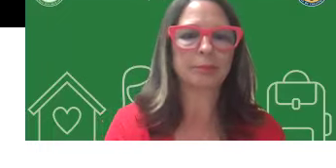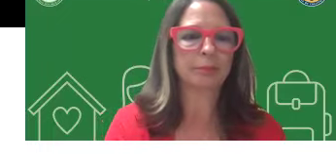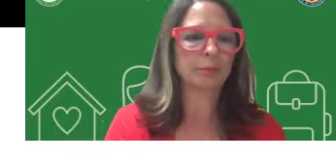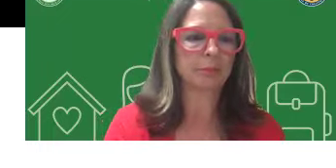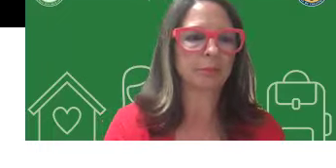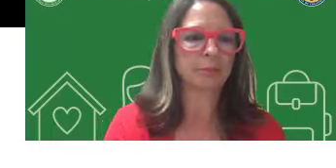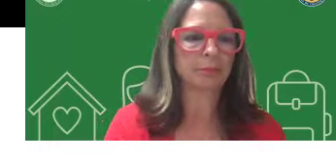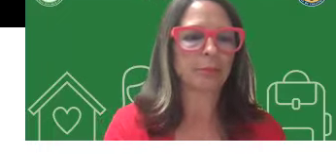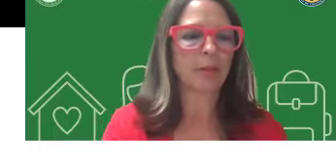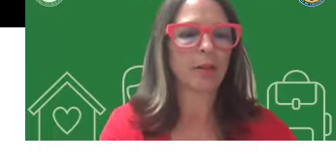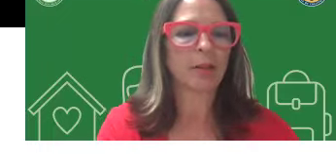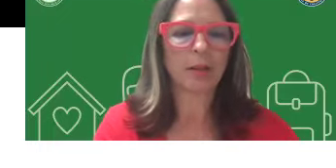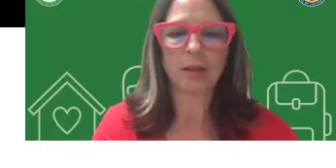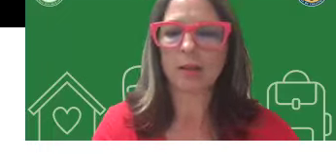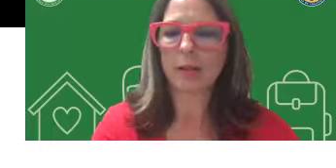SCOE.